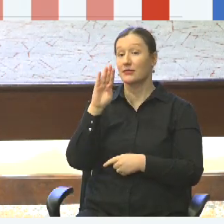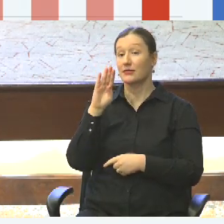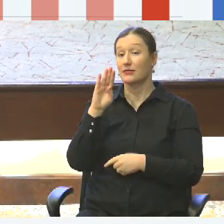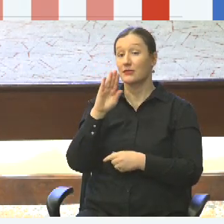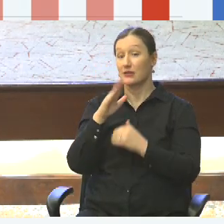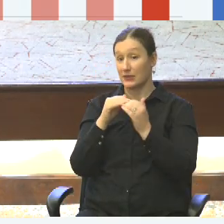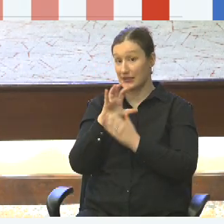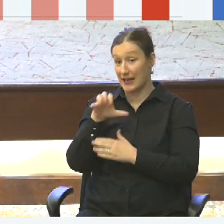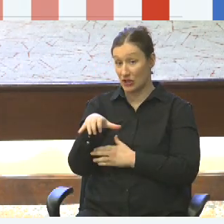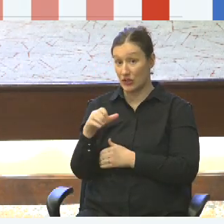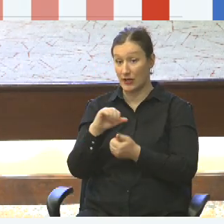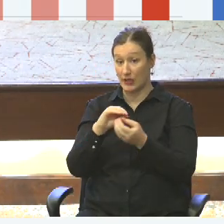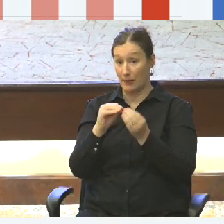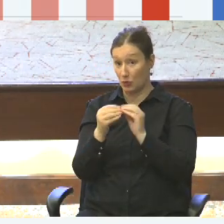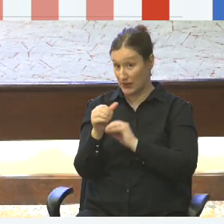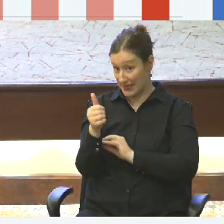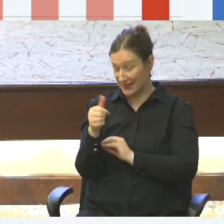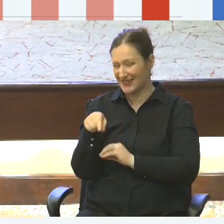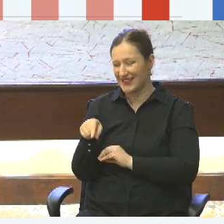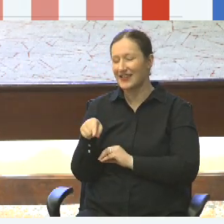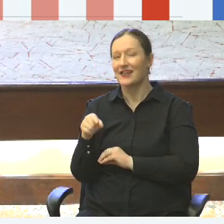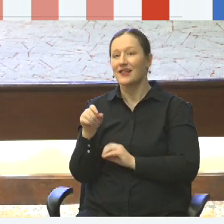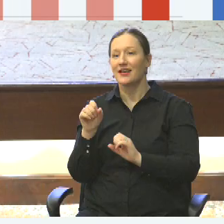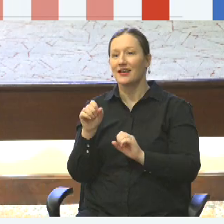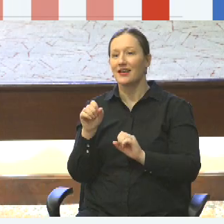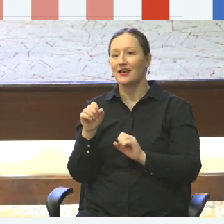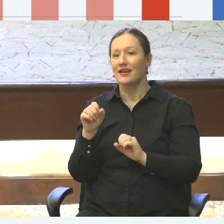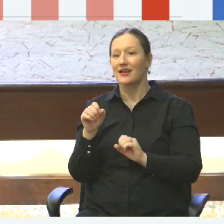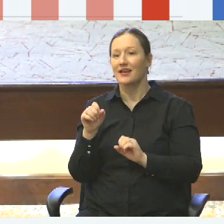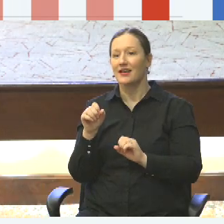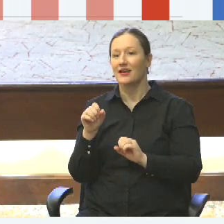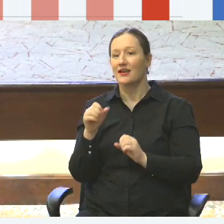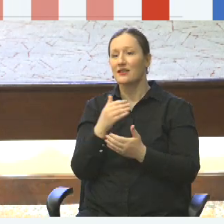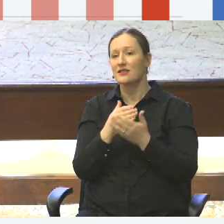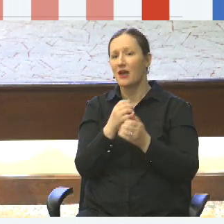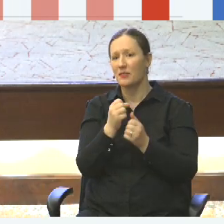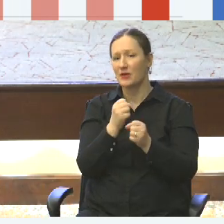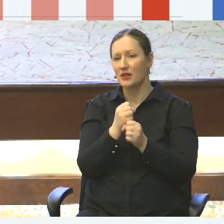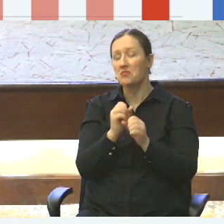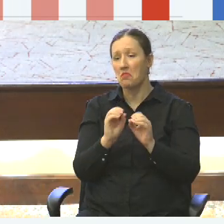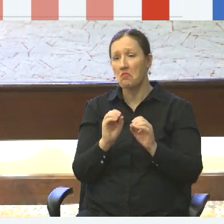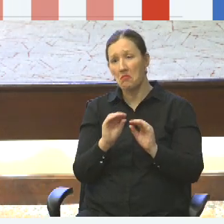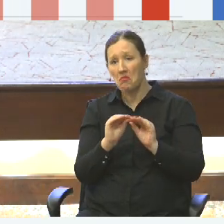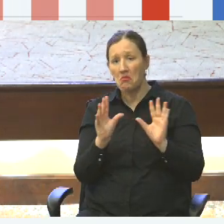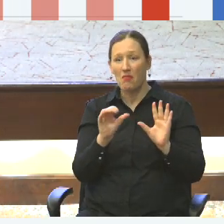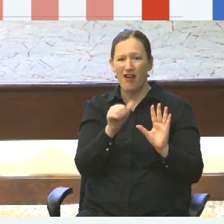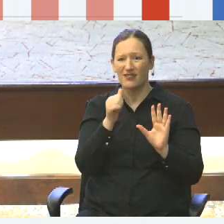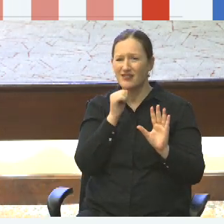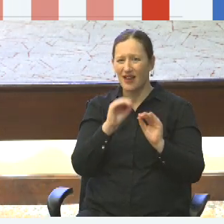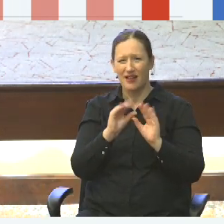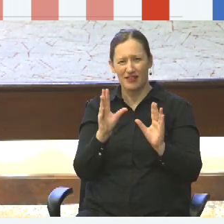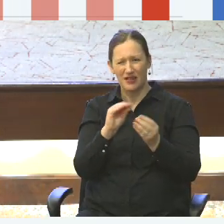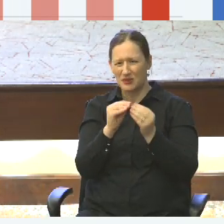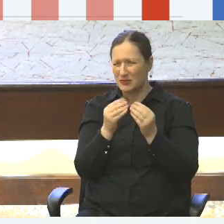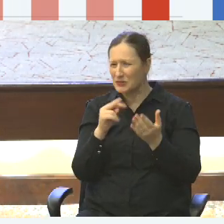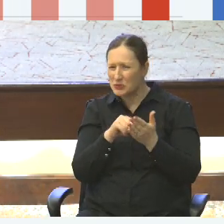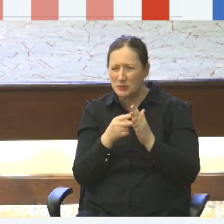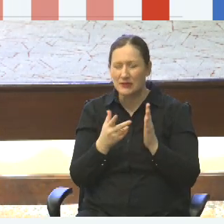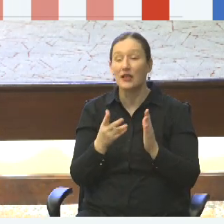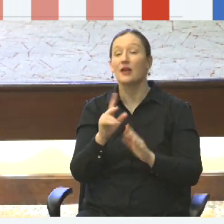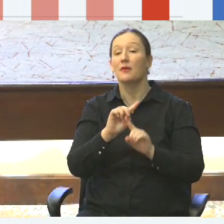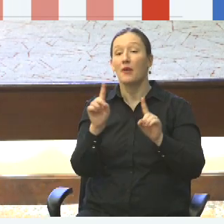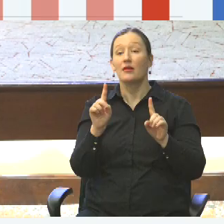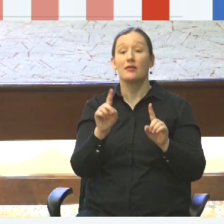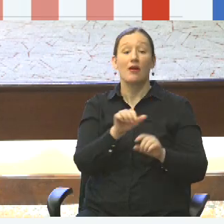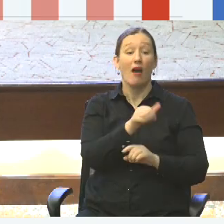The reason why it's a little bit transparent for those same years is because we were able to use CARES Act funds to offset the